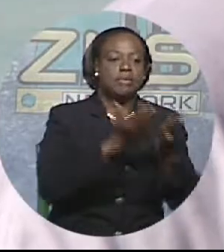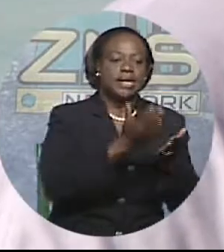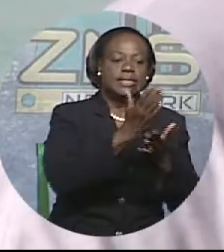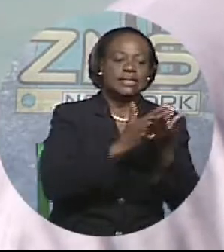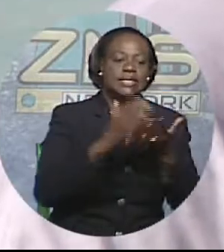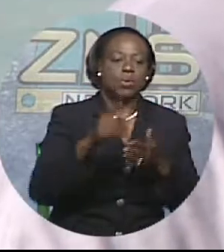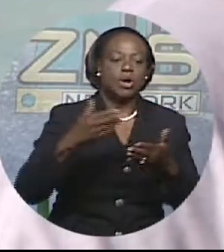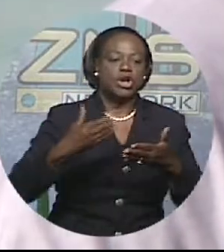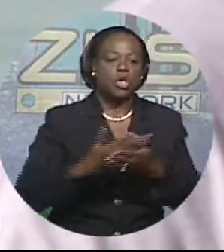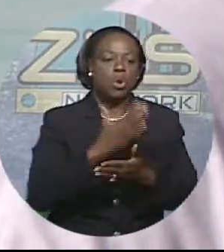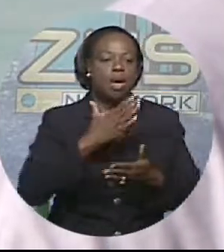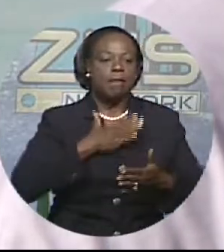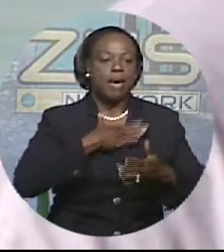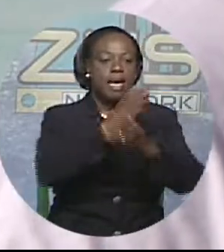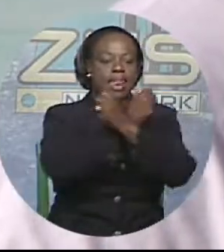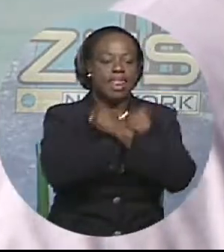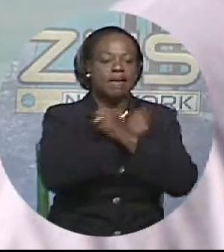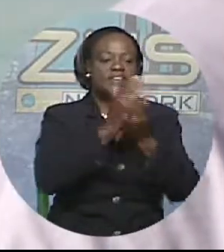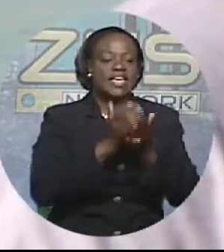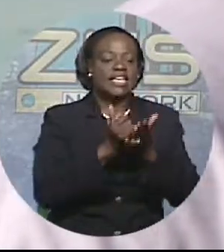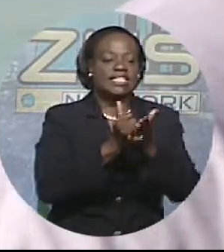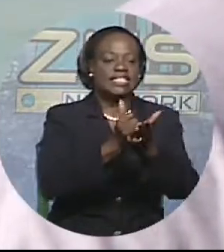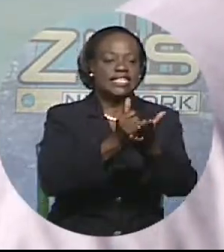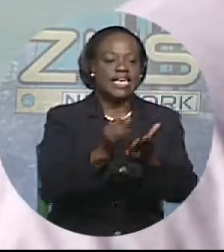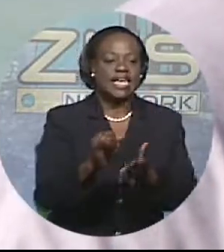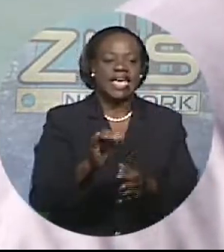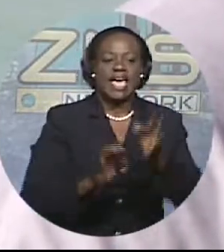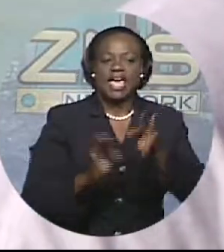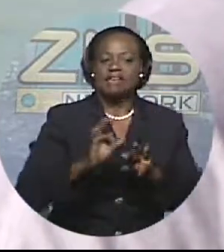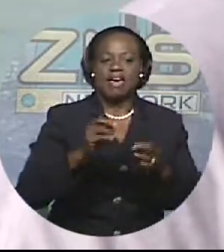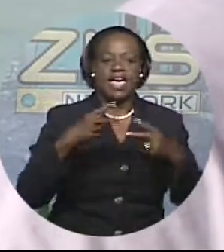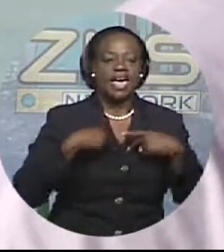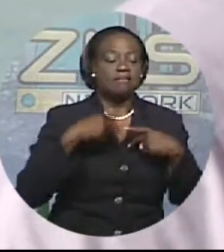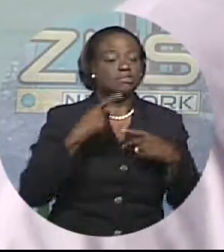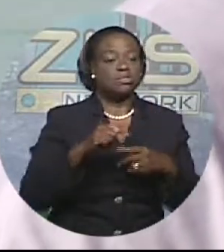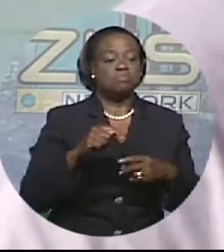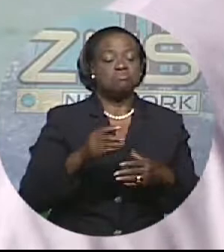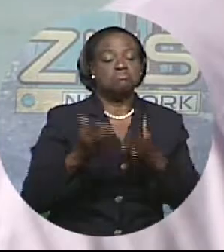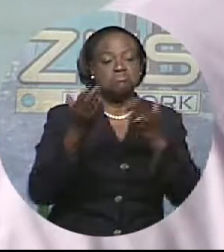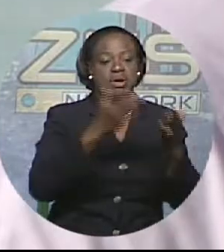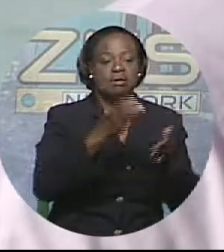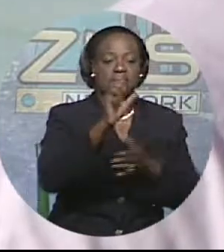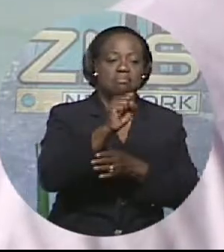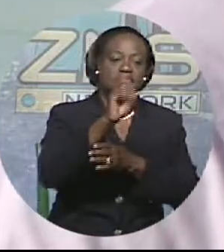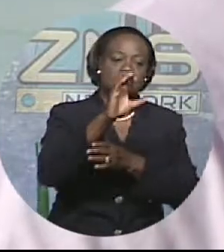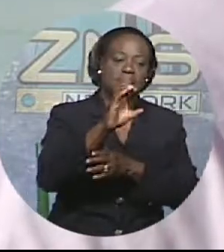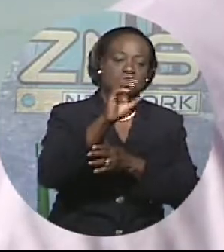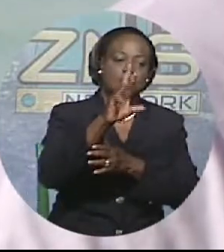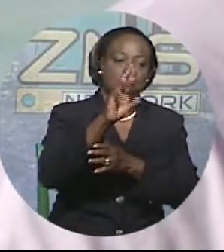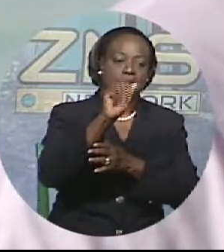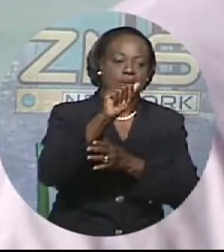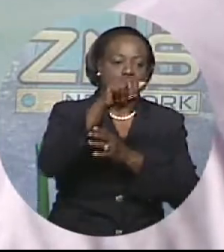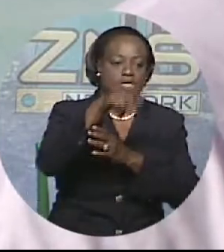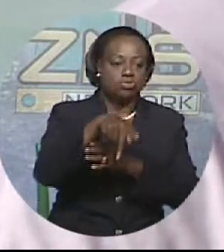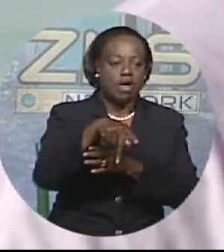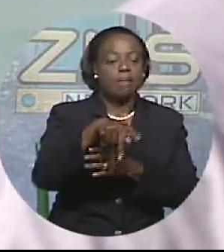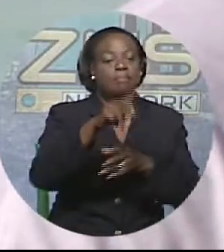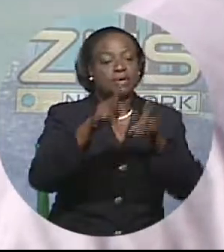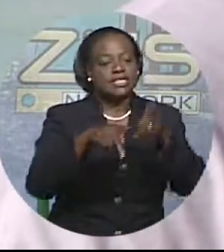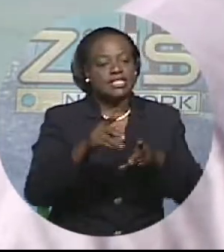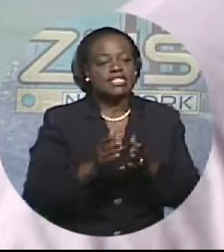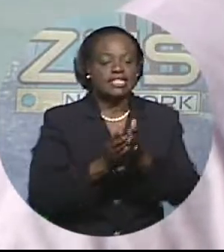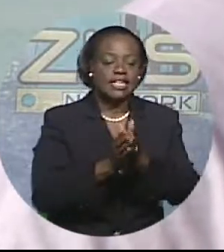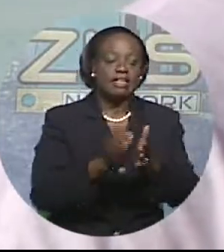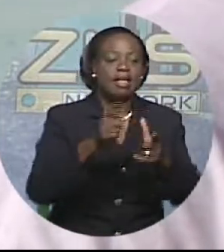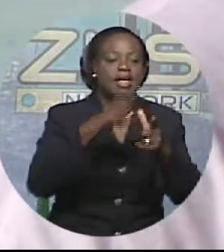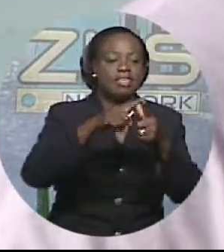so if it means that I have just to bring a scrap crew to sail, I'll do that because it's a part of my whole life, sailing from